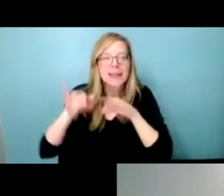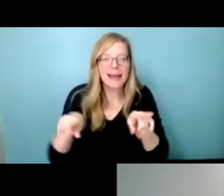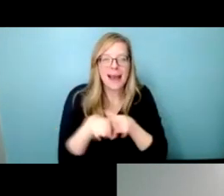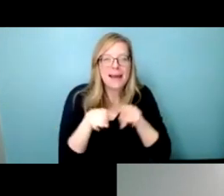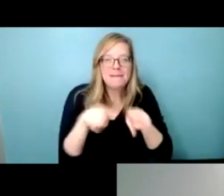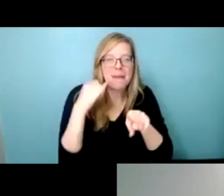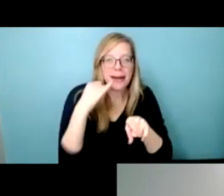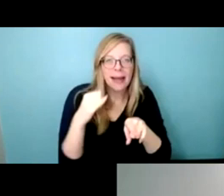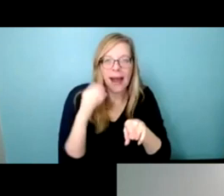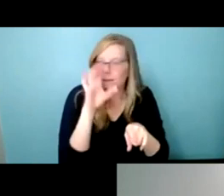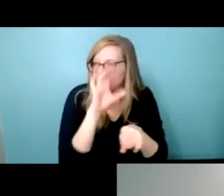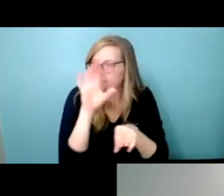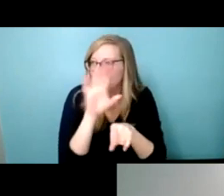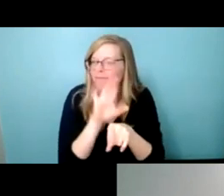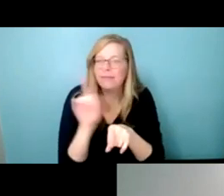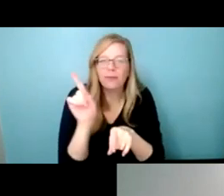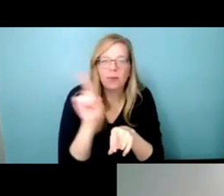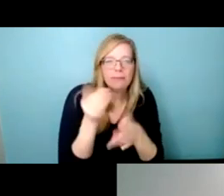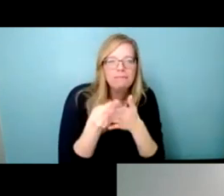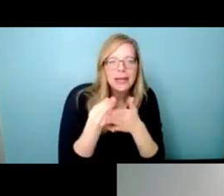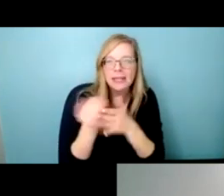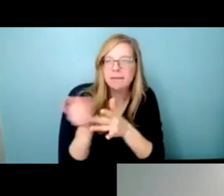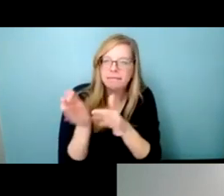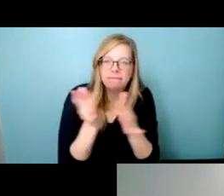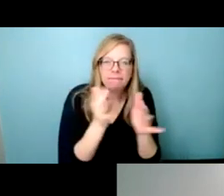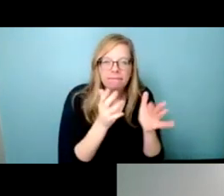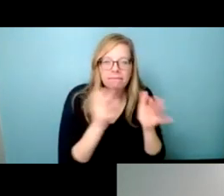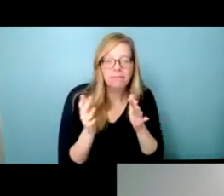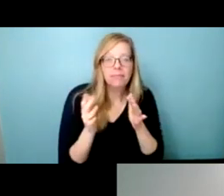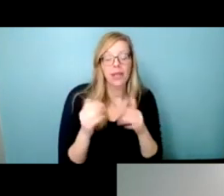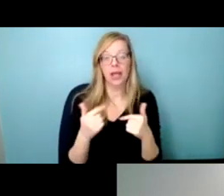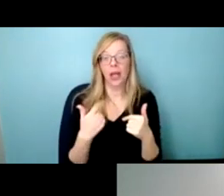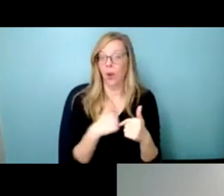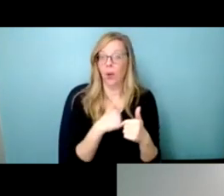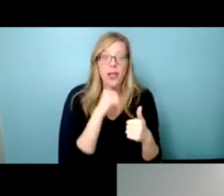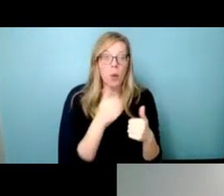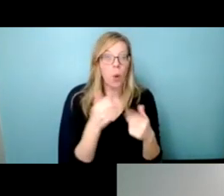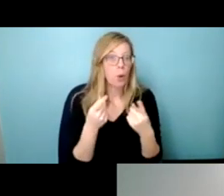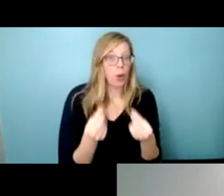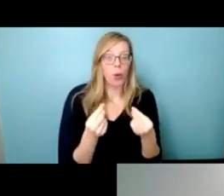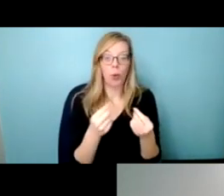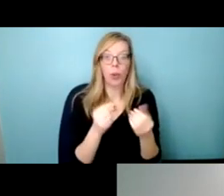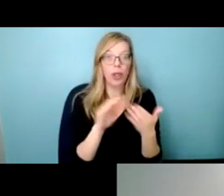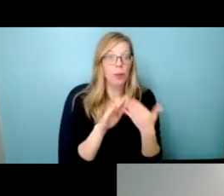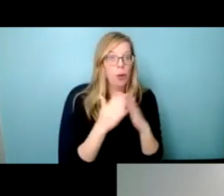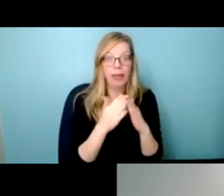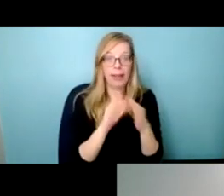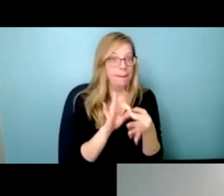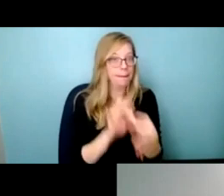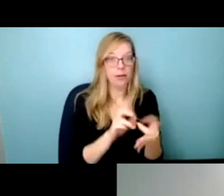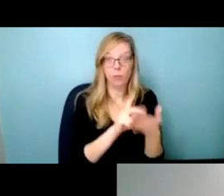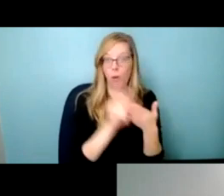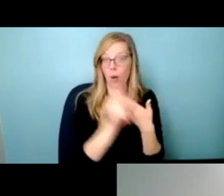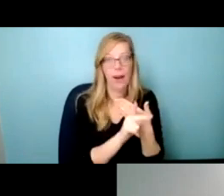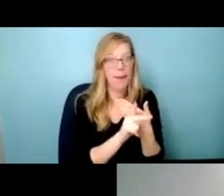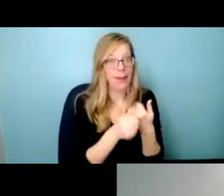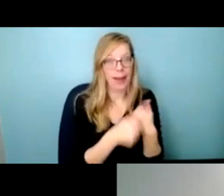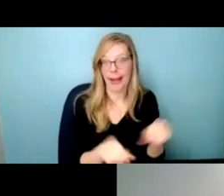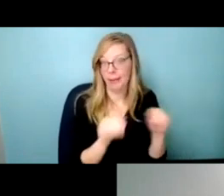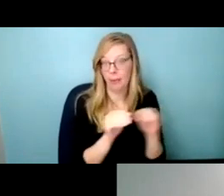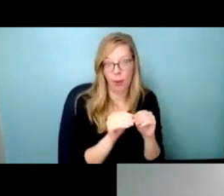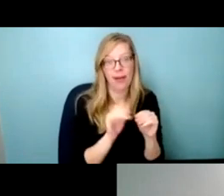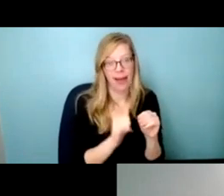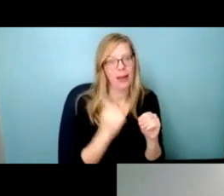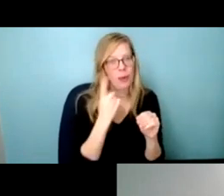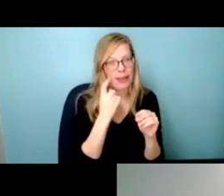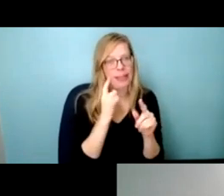We don't do community-based programs anymore. That's another change that happened to the